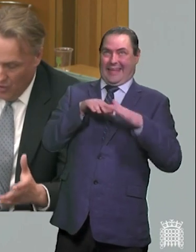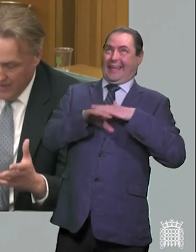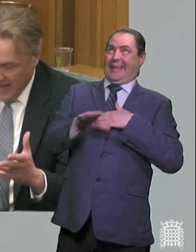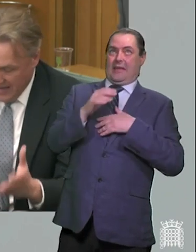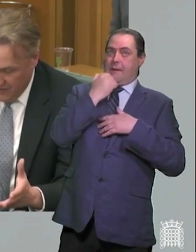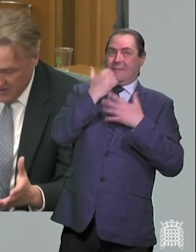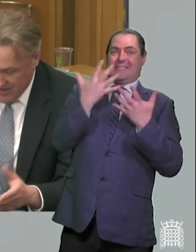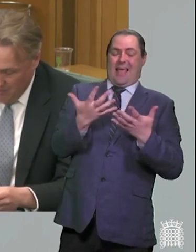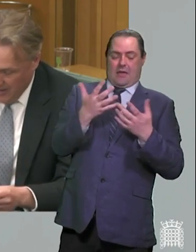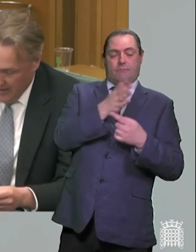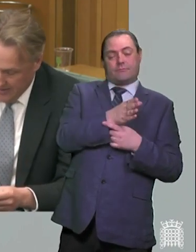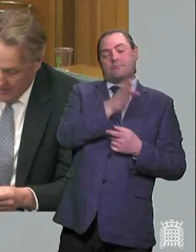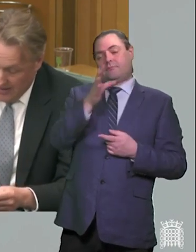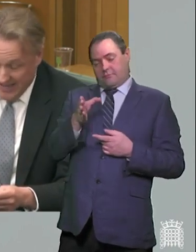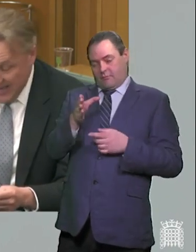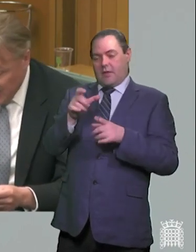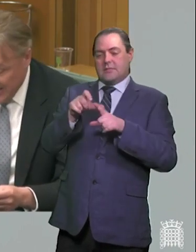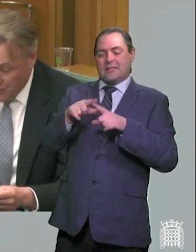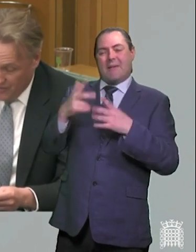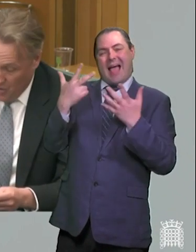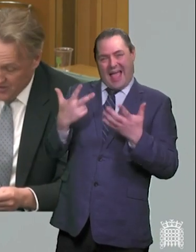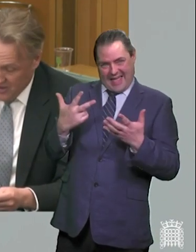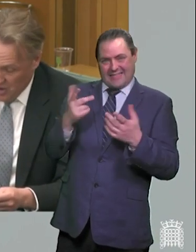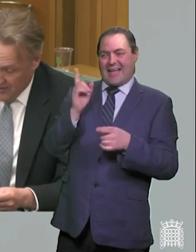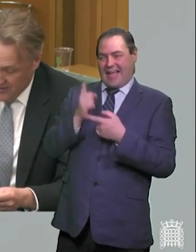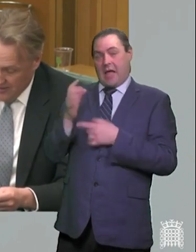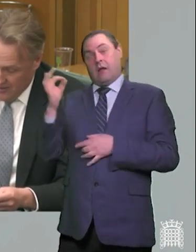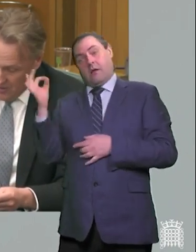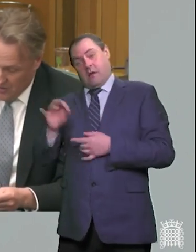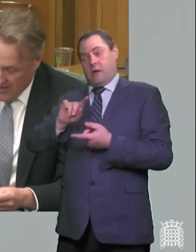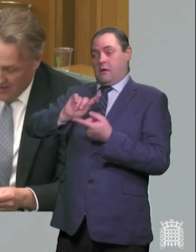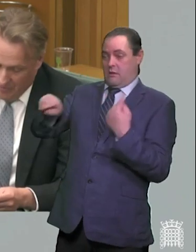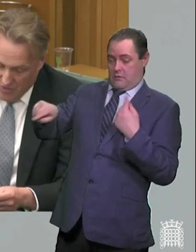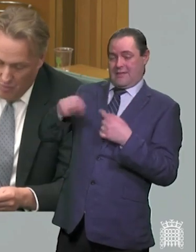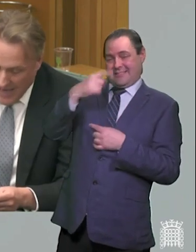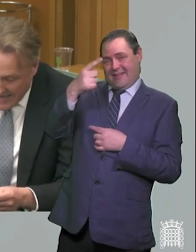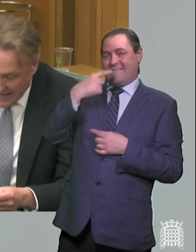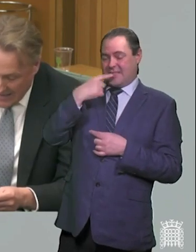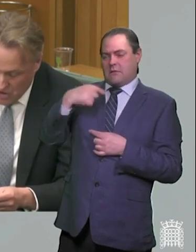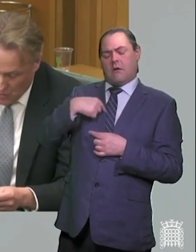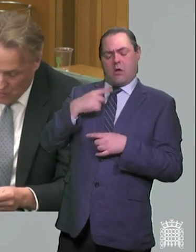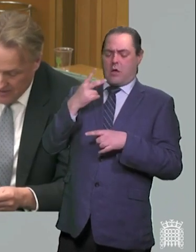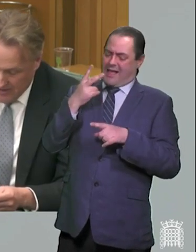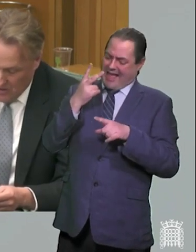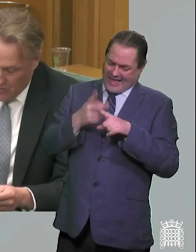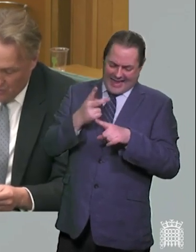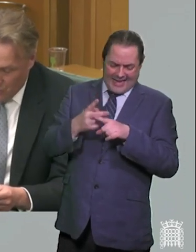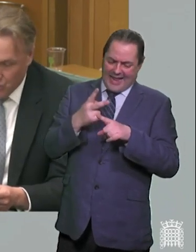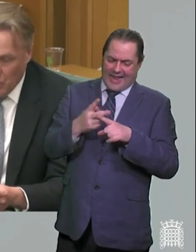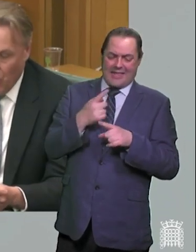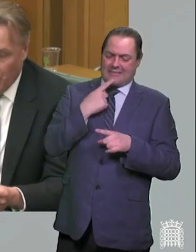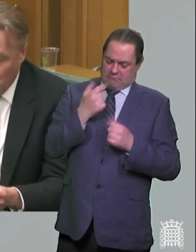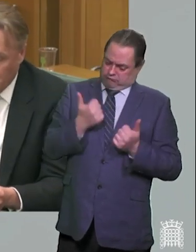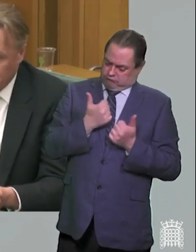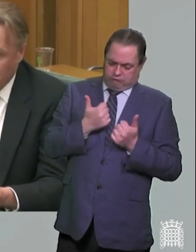10. On the 8th of December, again to the Leader of the Opposition, you said, I have been repeatedly assured that the